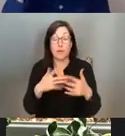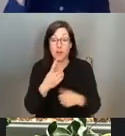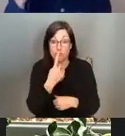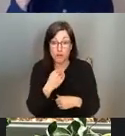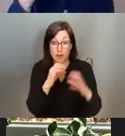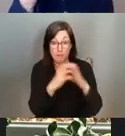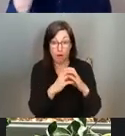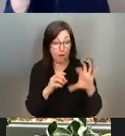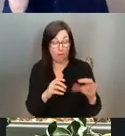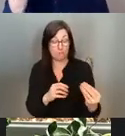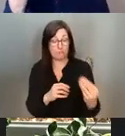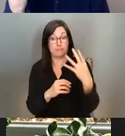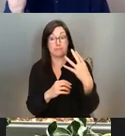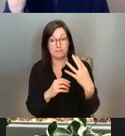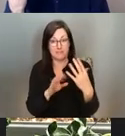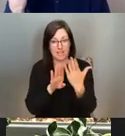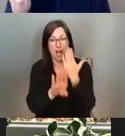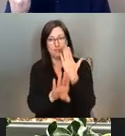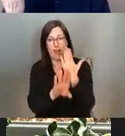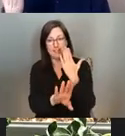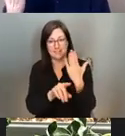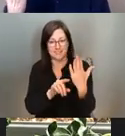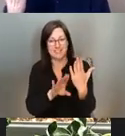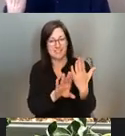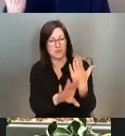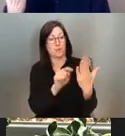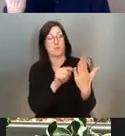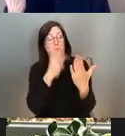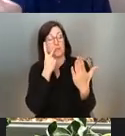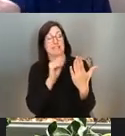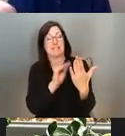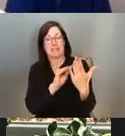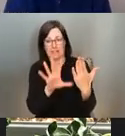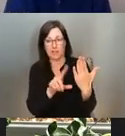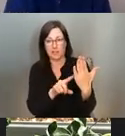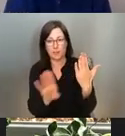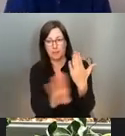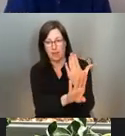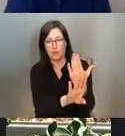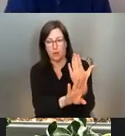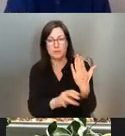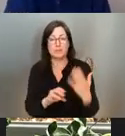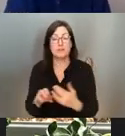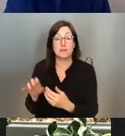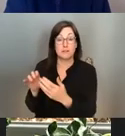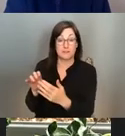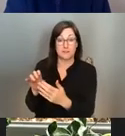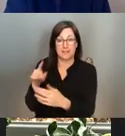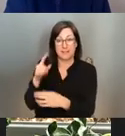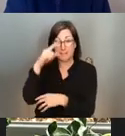pops, and the blue ring just pops against that white. And then of course that black background, or